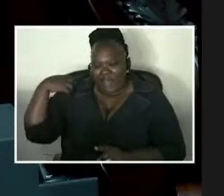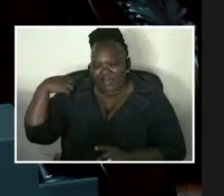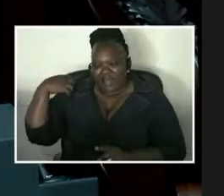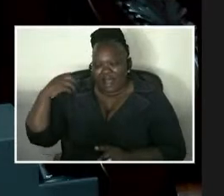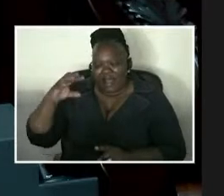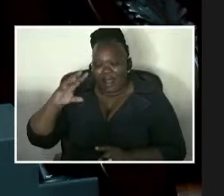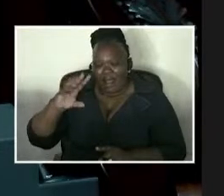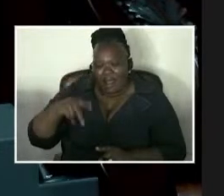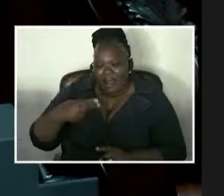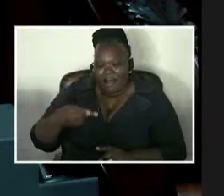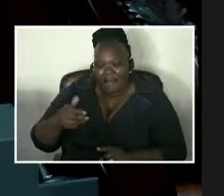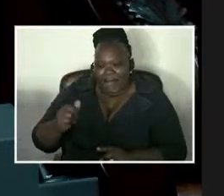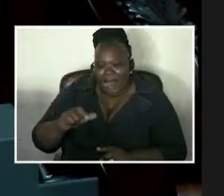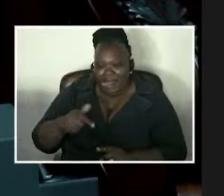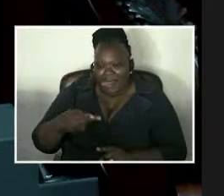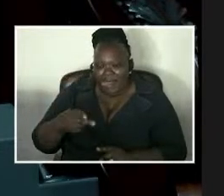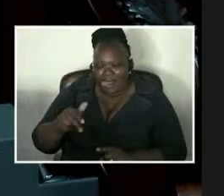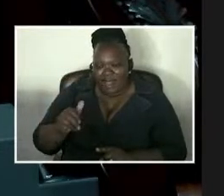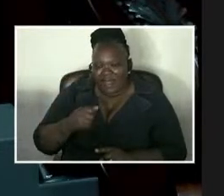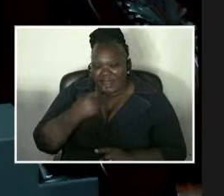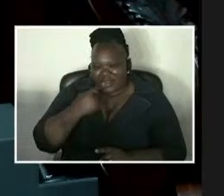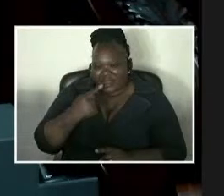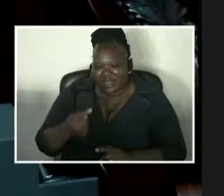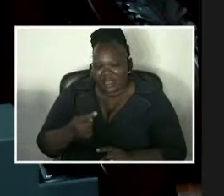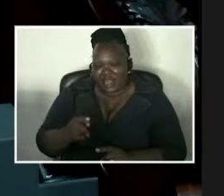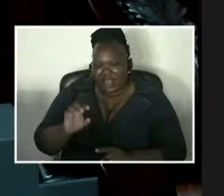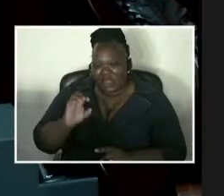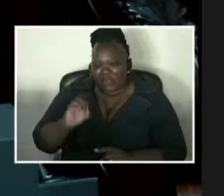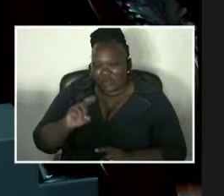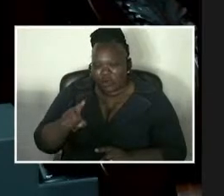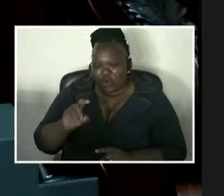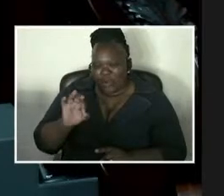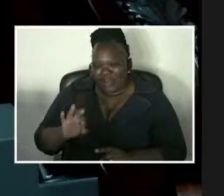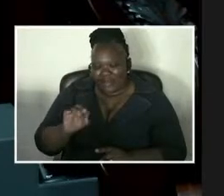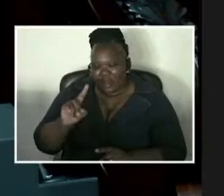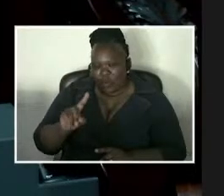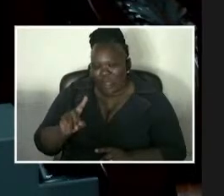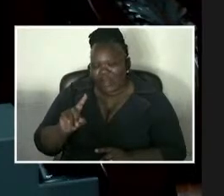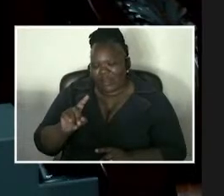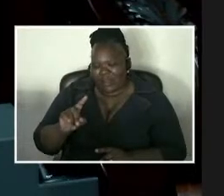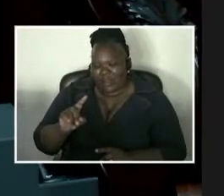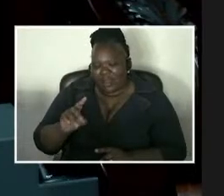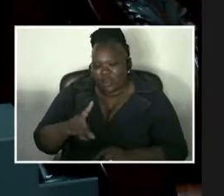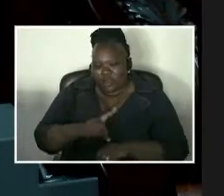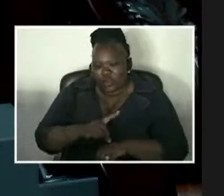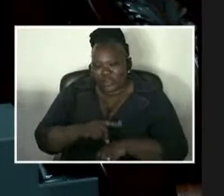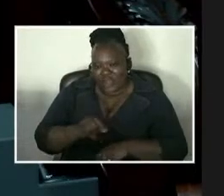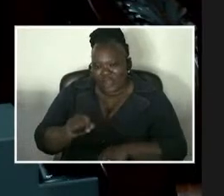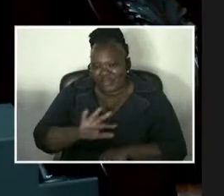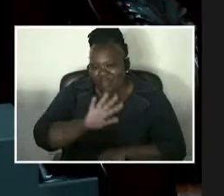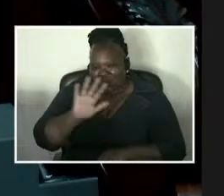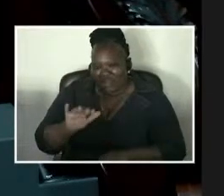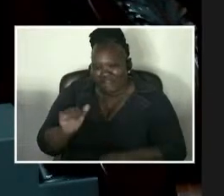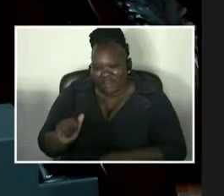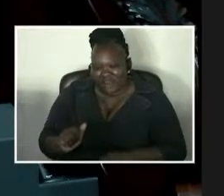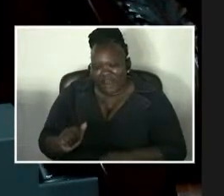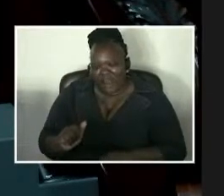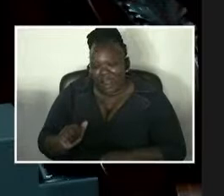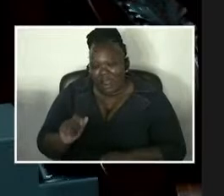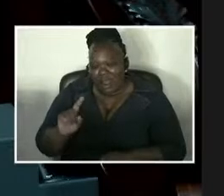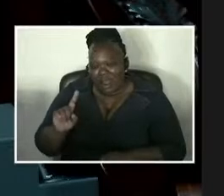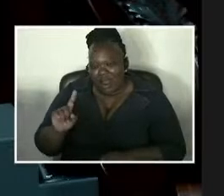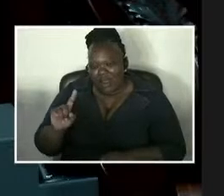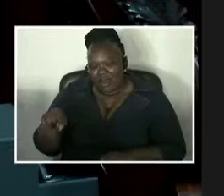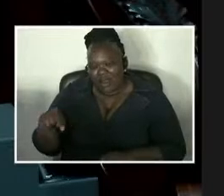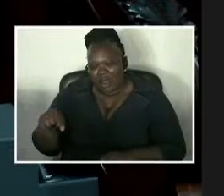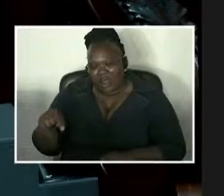only 0.31 per 1000 doctors in south africa while our counterparts in the